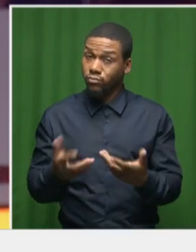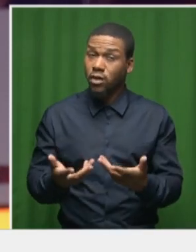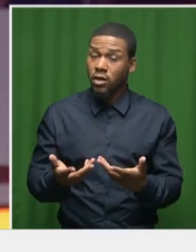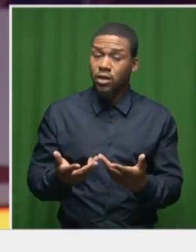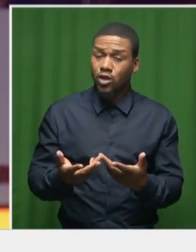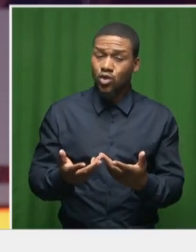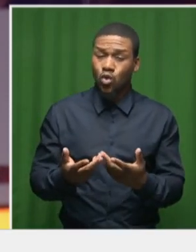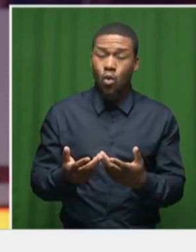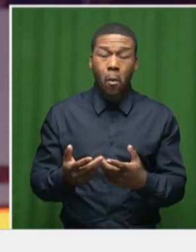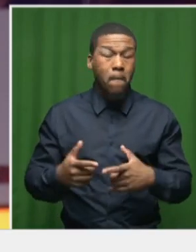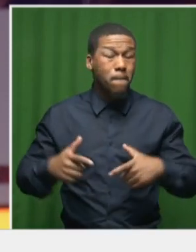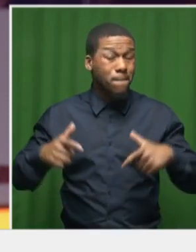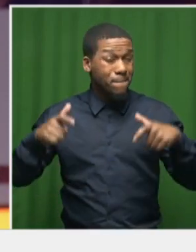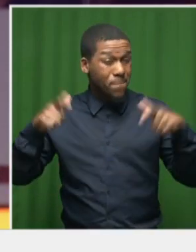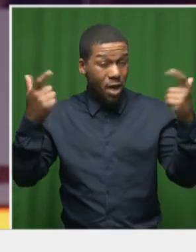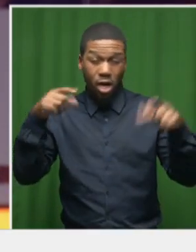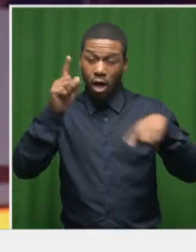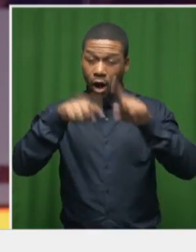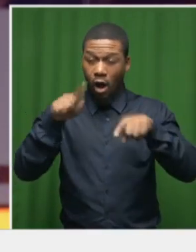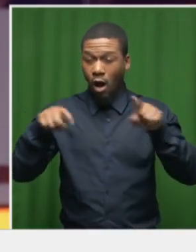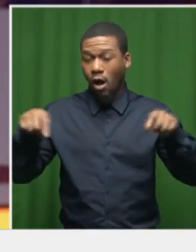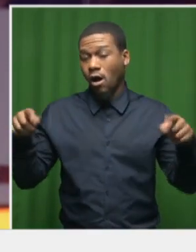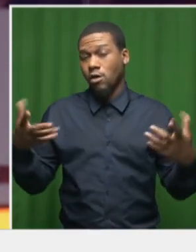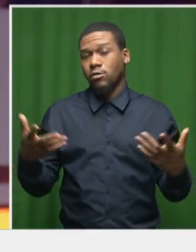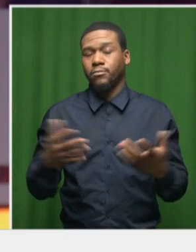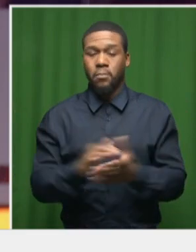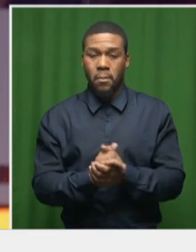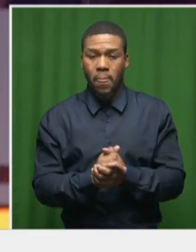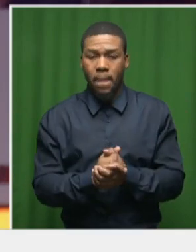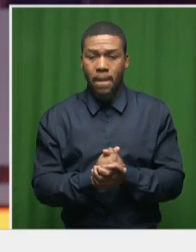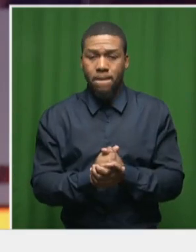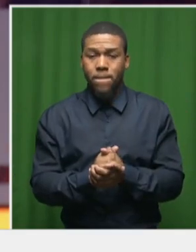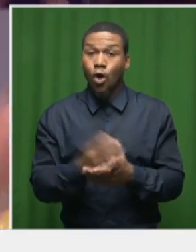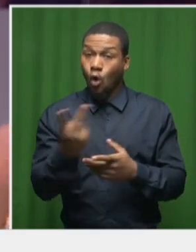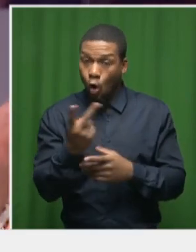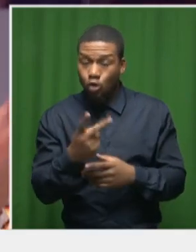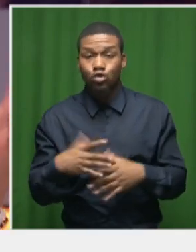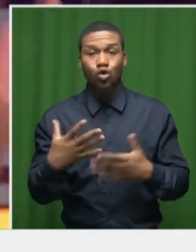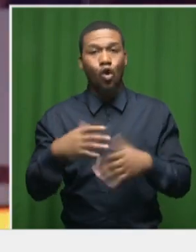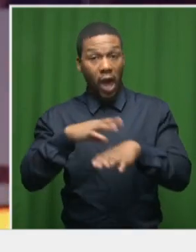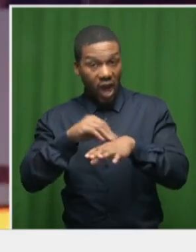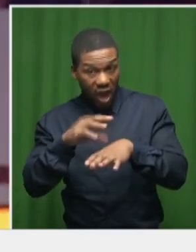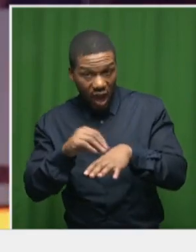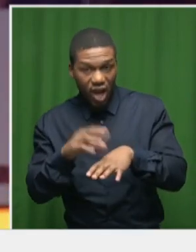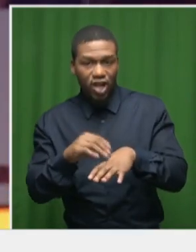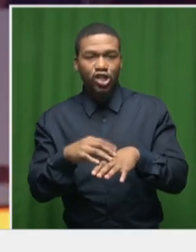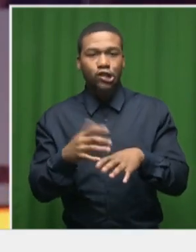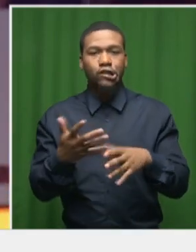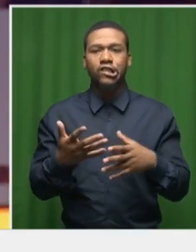really a huge variety, and also a huge variety in age and where they are in their careers.